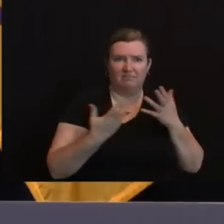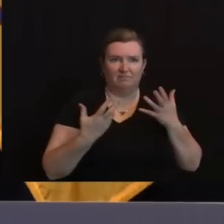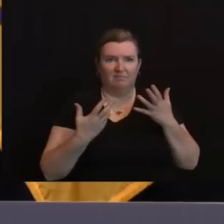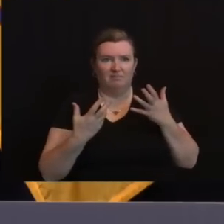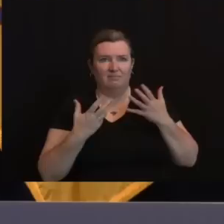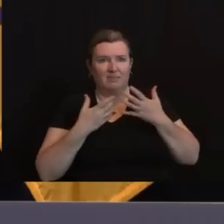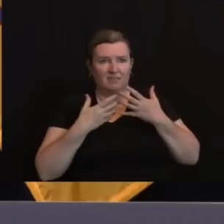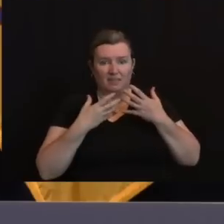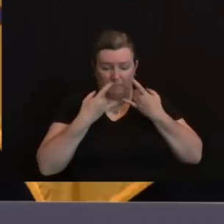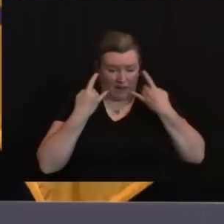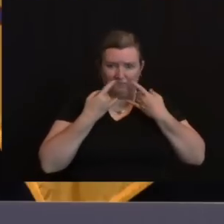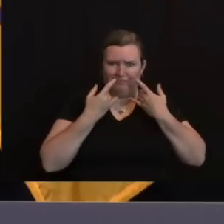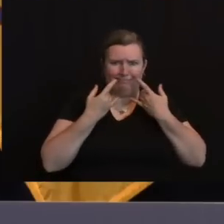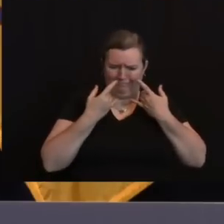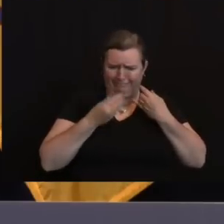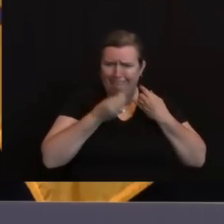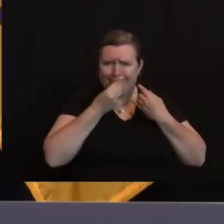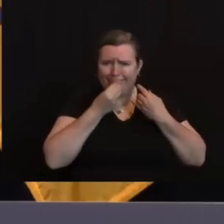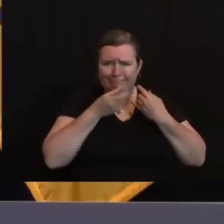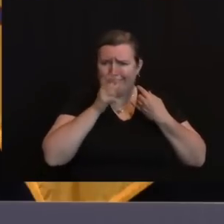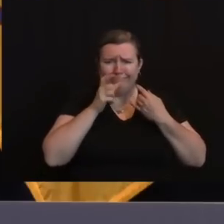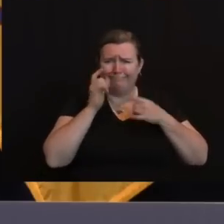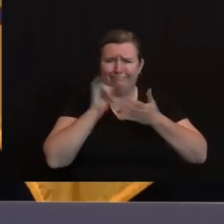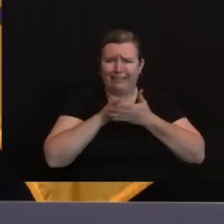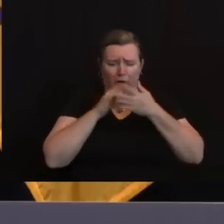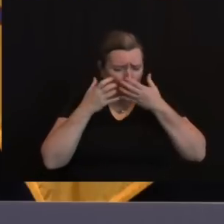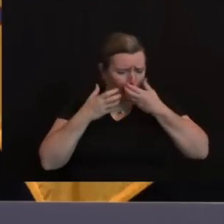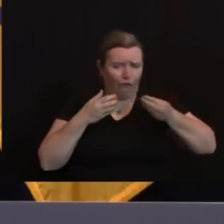the whole time because you've got to eat or drink because that's why you're there.